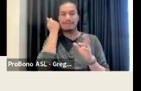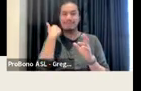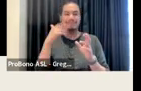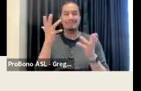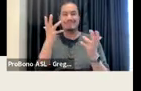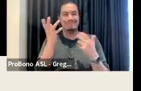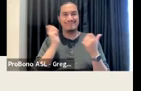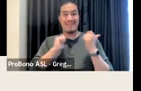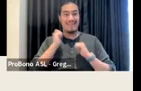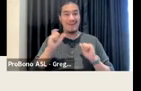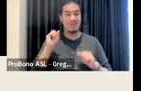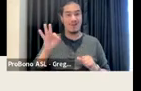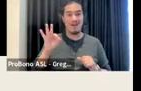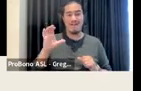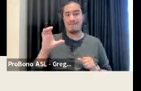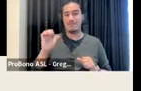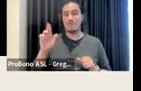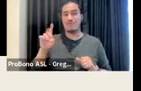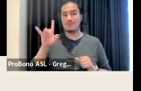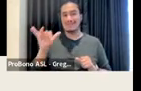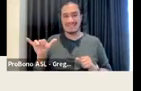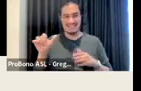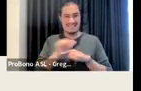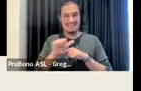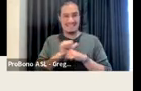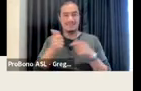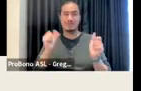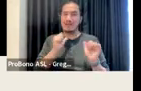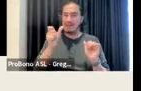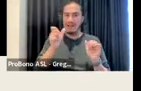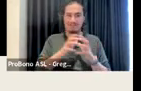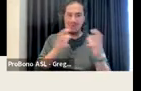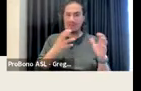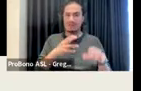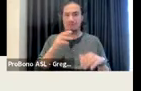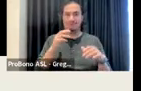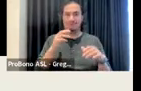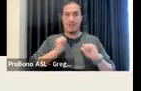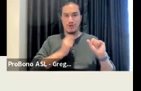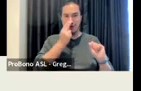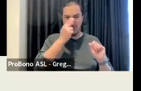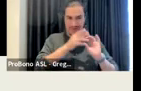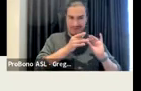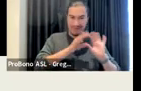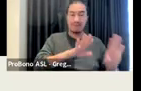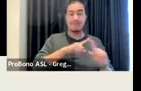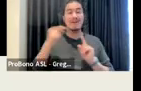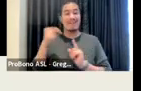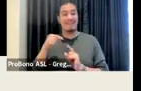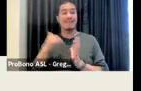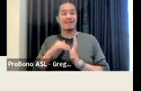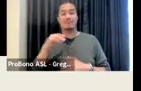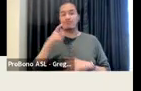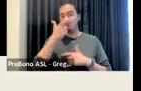There's like the theater of cruelty practices that we see. I'm going to try not to theater nerd out too much, but essentially trauma-informed storytelling is where the point of the story